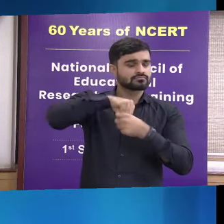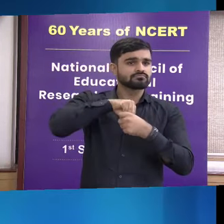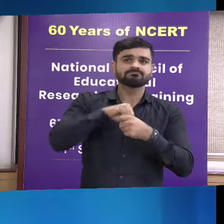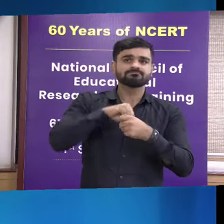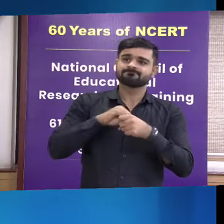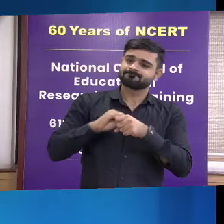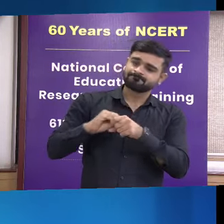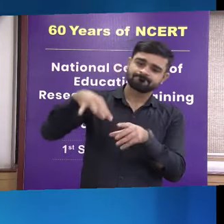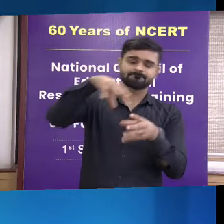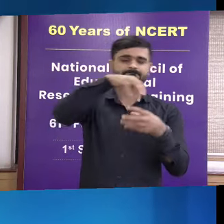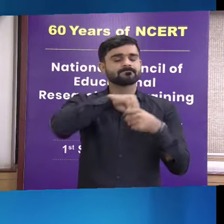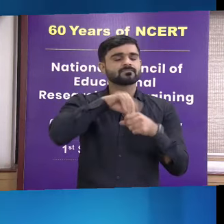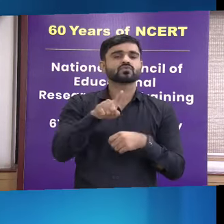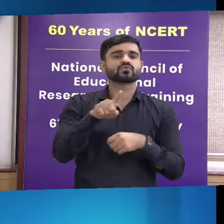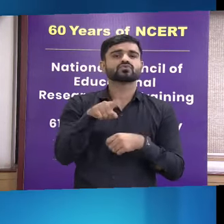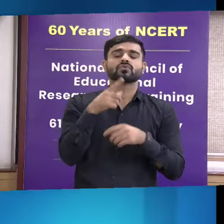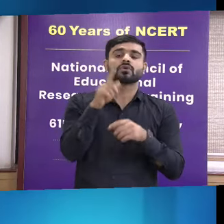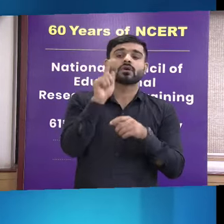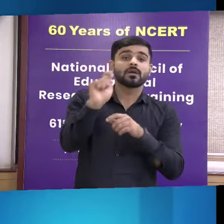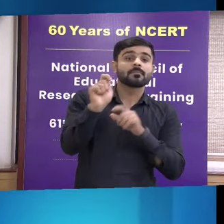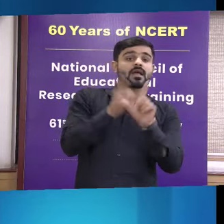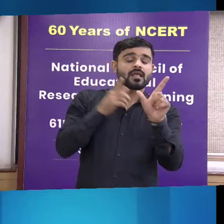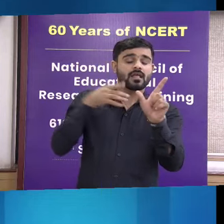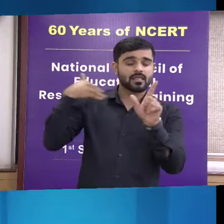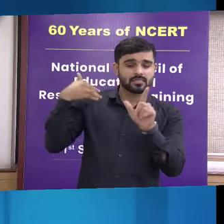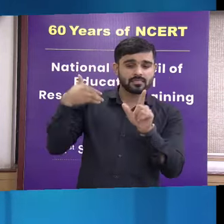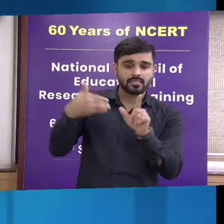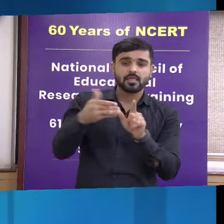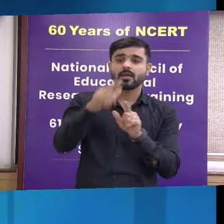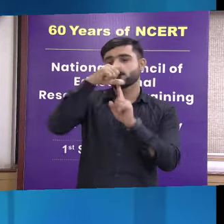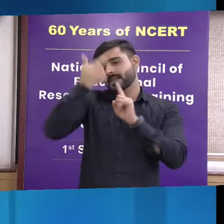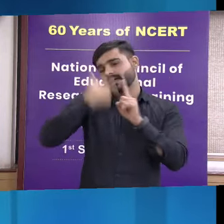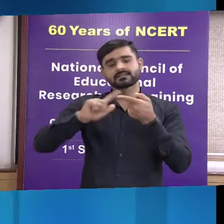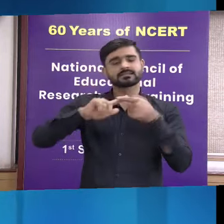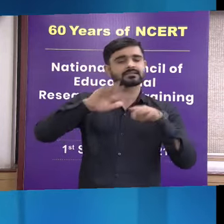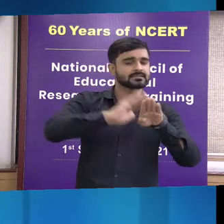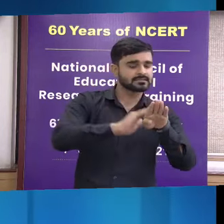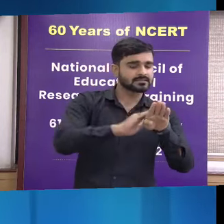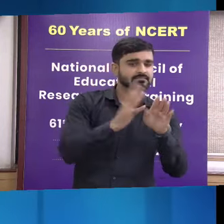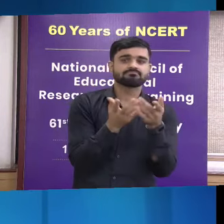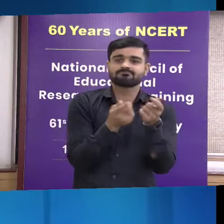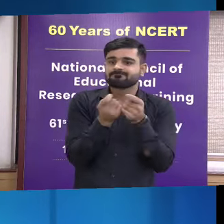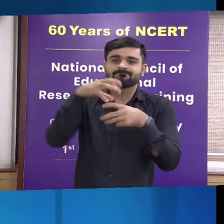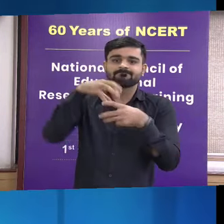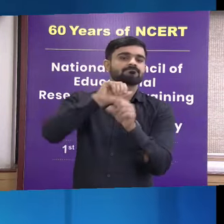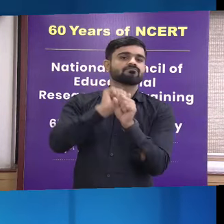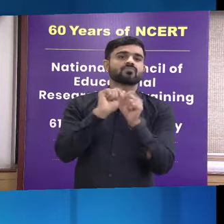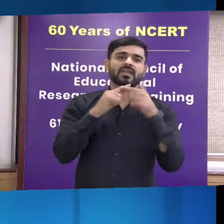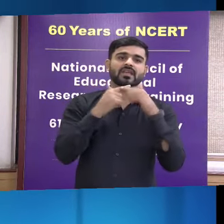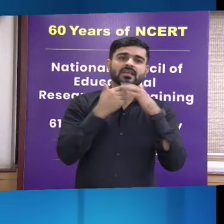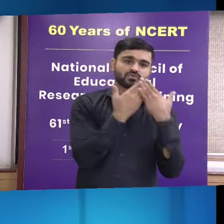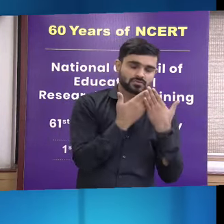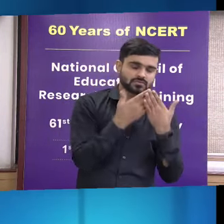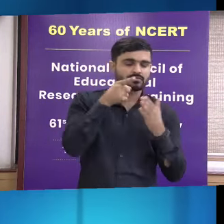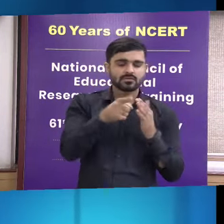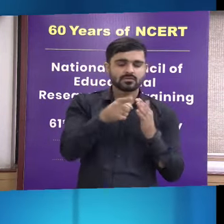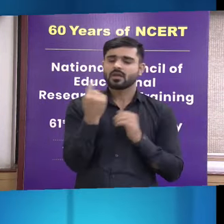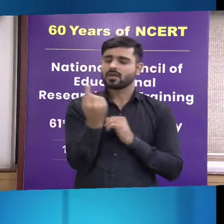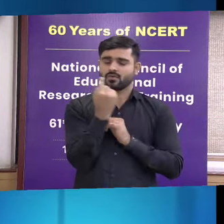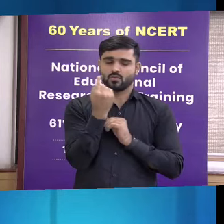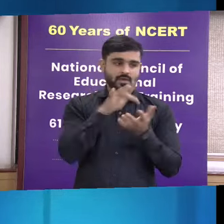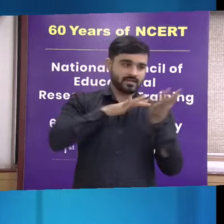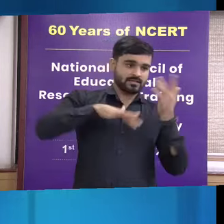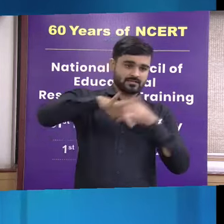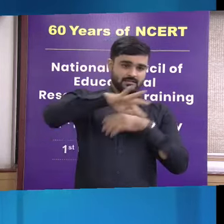involved. You have your own years of personal experience in the field of education, and this is one area